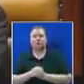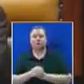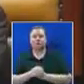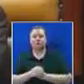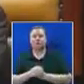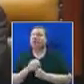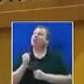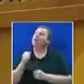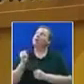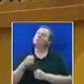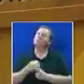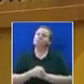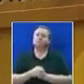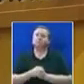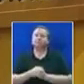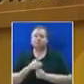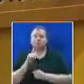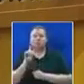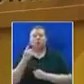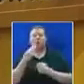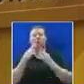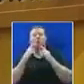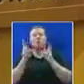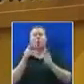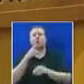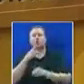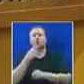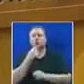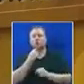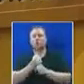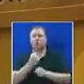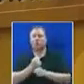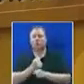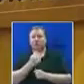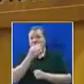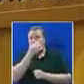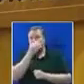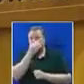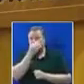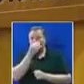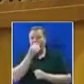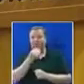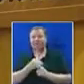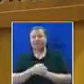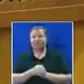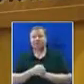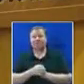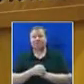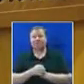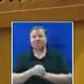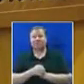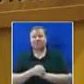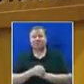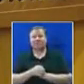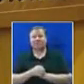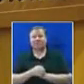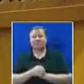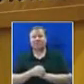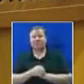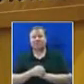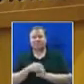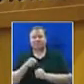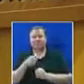Yeah. Of course, one of the remarks that you have made, and I'm sure you won't deny this, is this